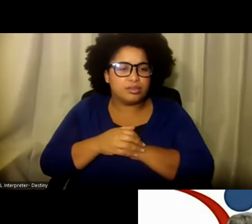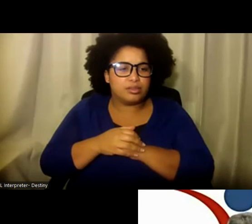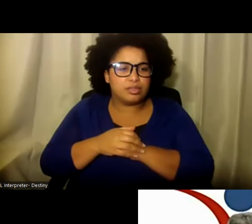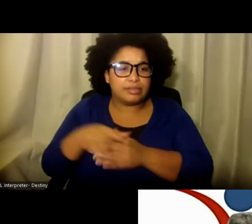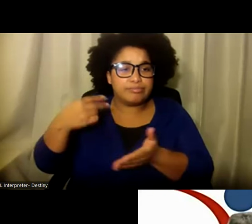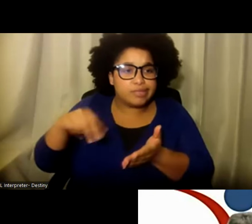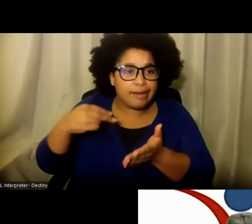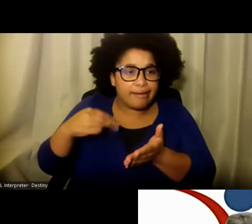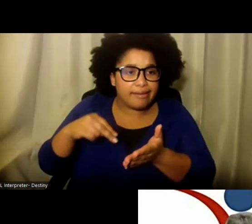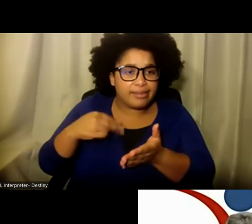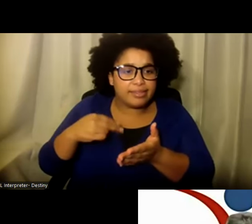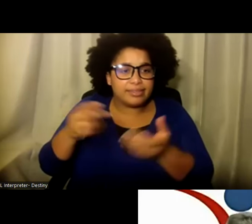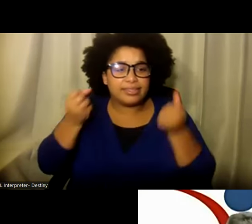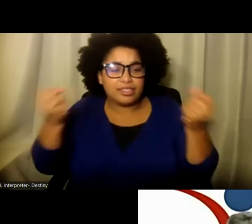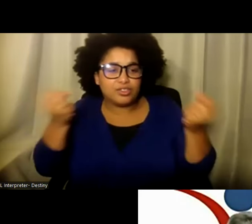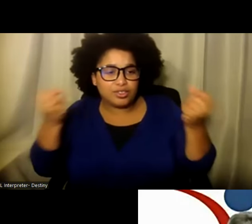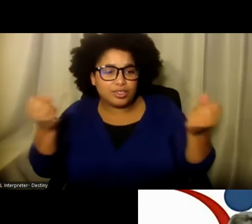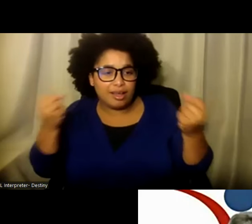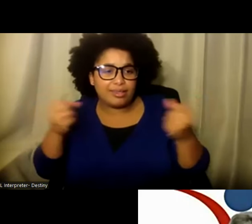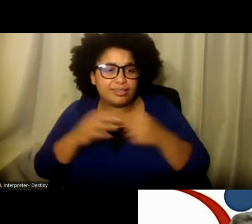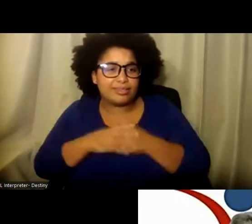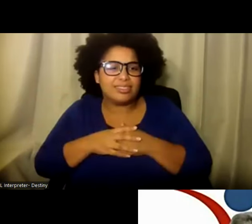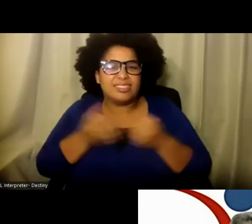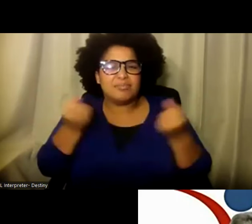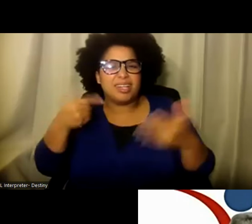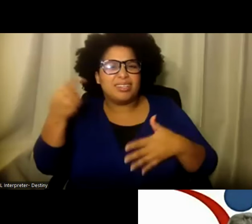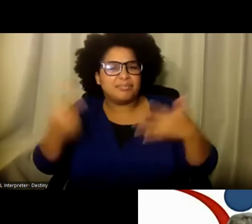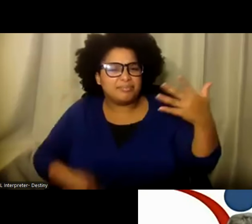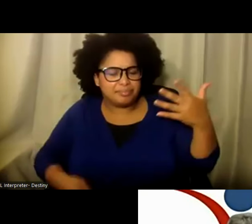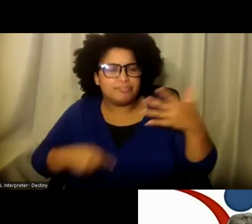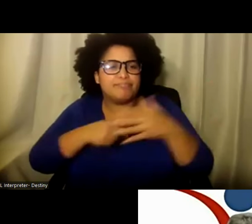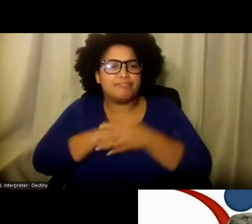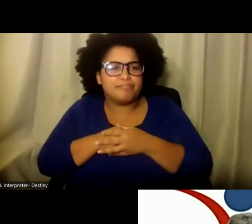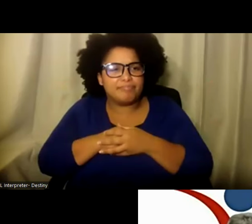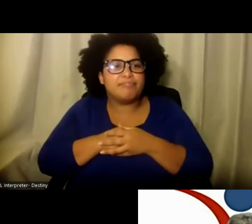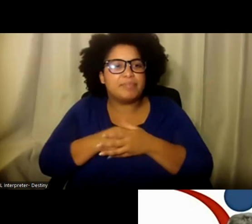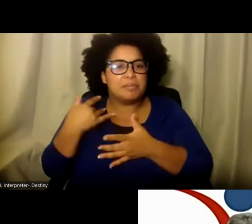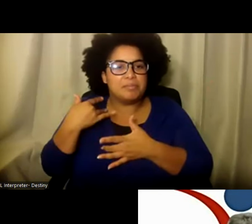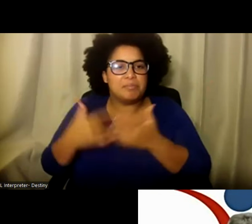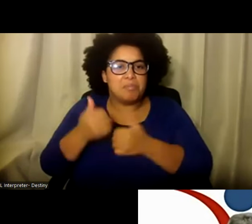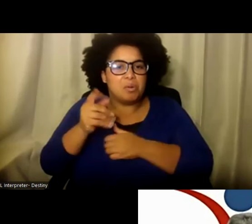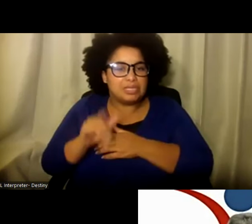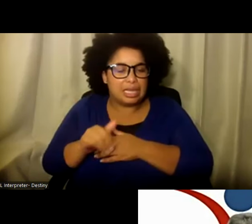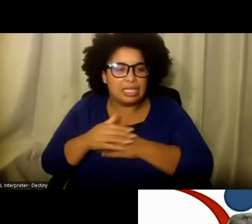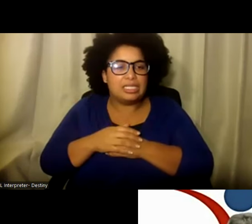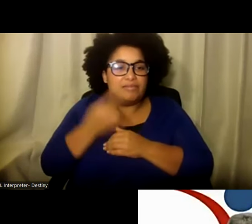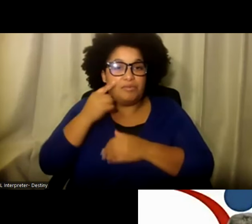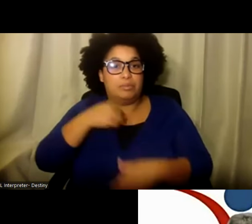dance, exercise. We did all kinds of stuff. But for the most part, for